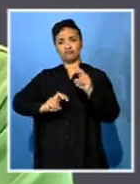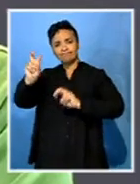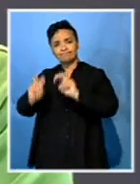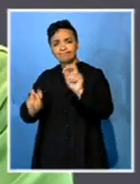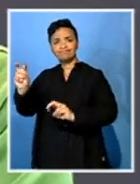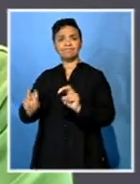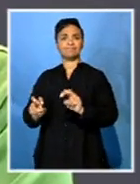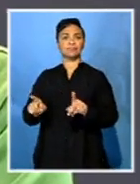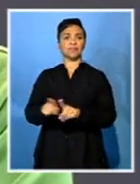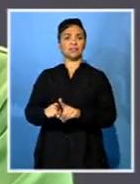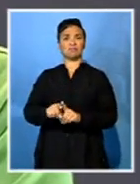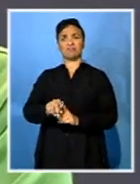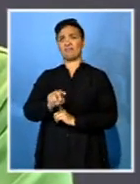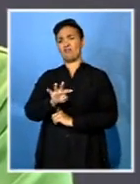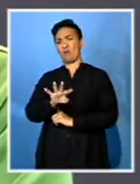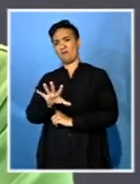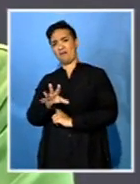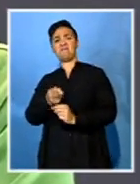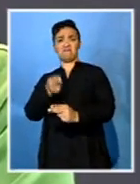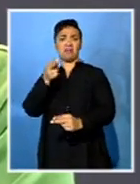Thereafter, he was involved in about 4 or 5 finals.